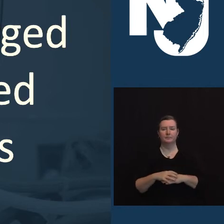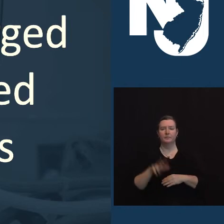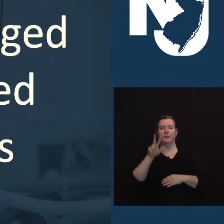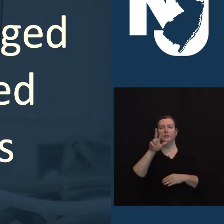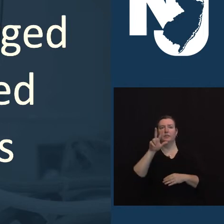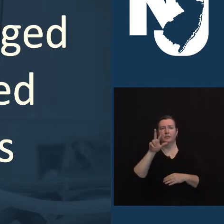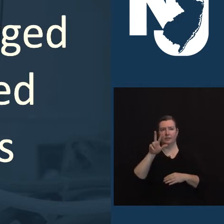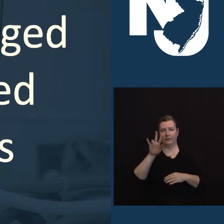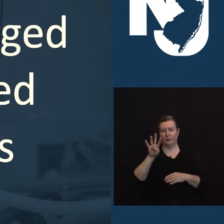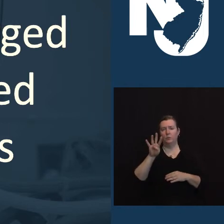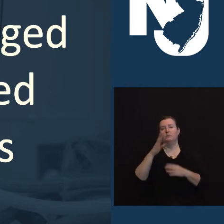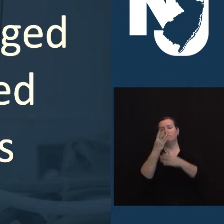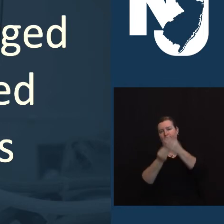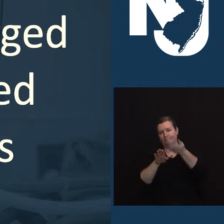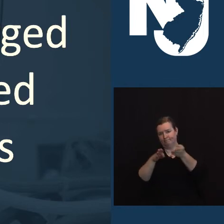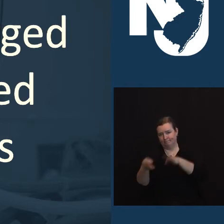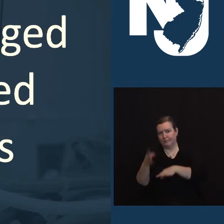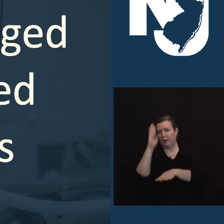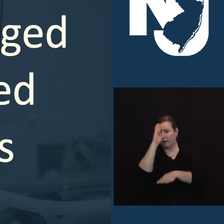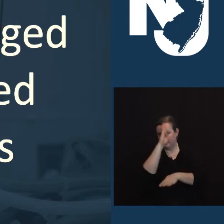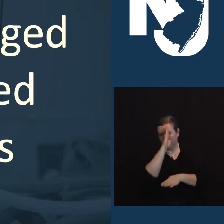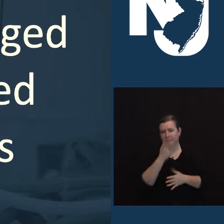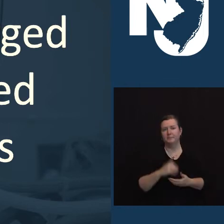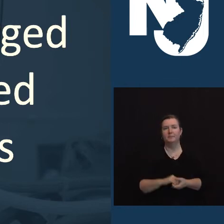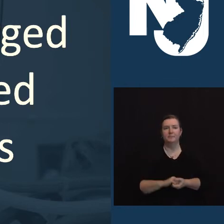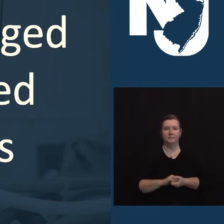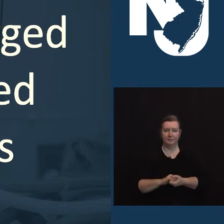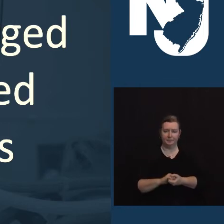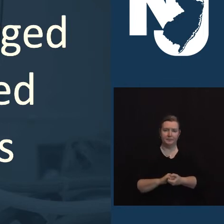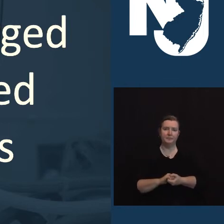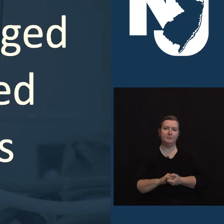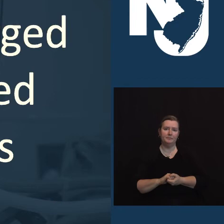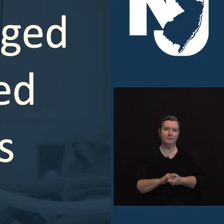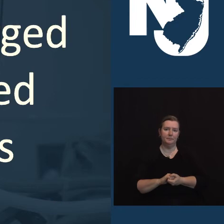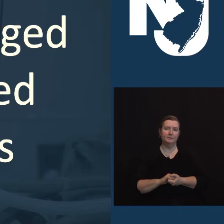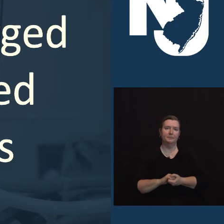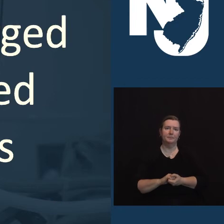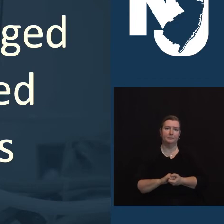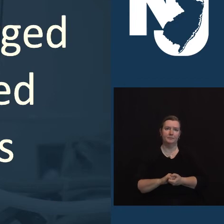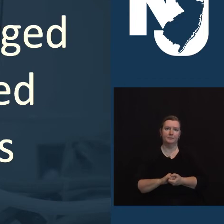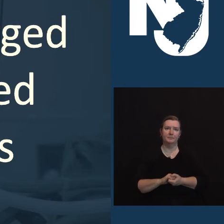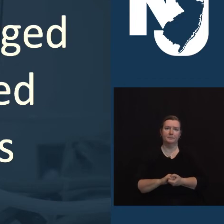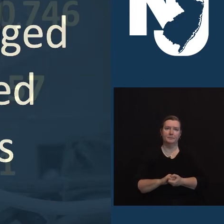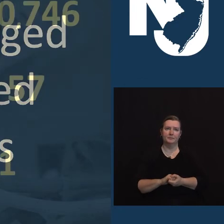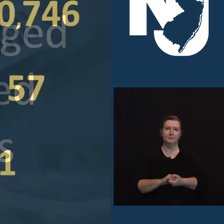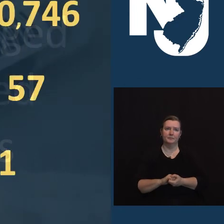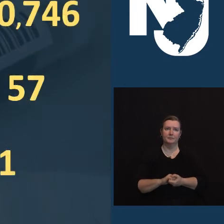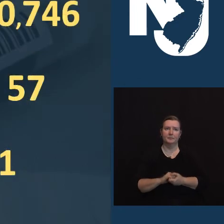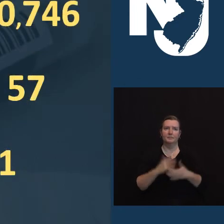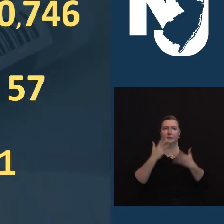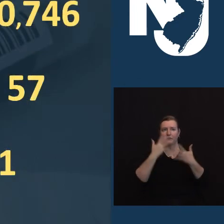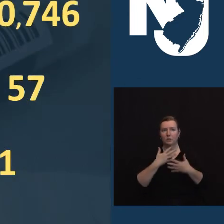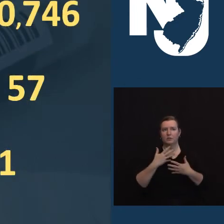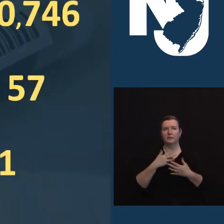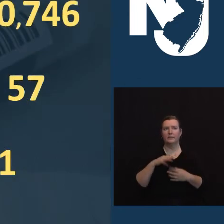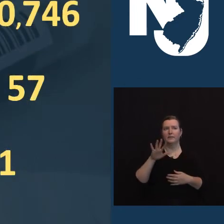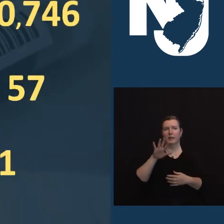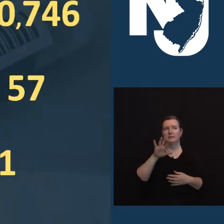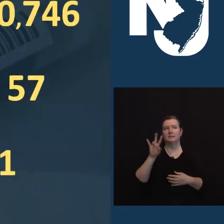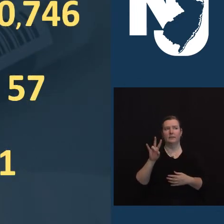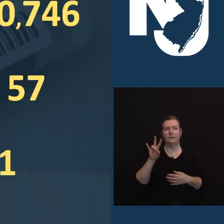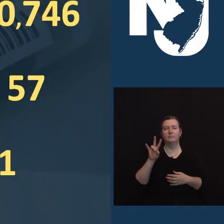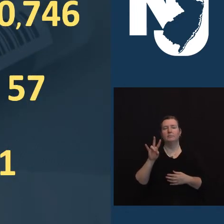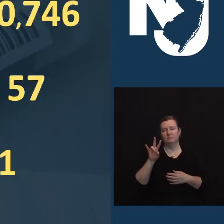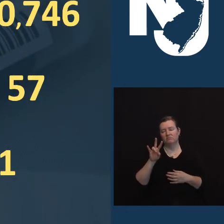in-hospital deaths yesterday. We can, however, report with a very heavy heart 57 more confirmed